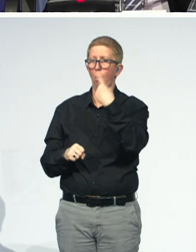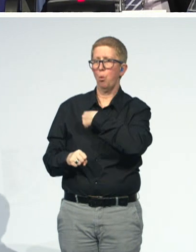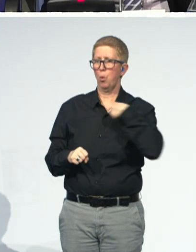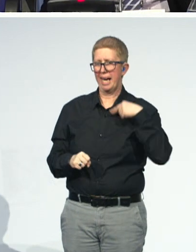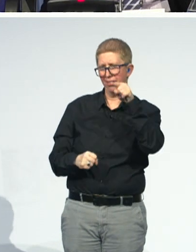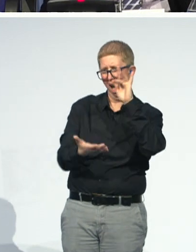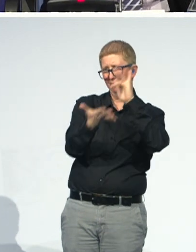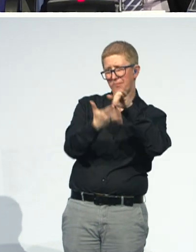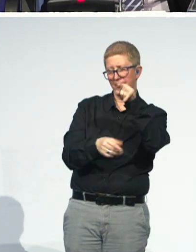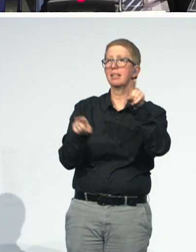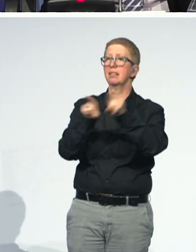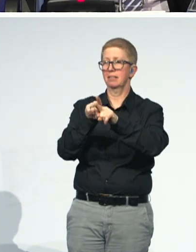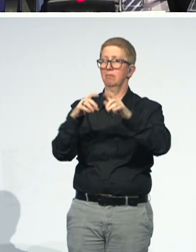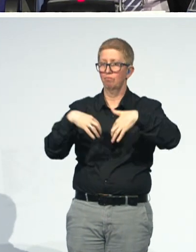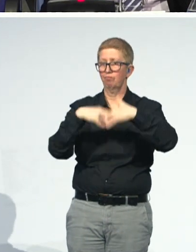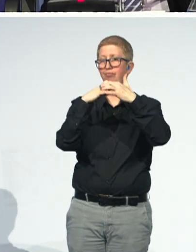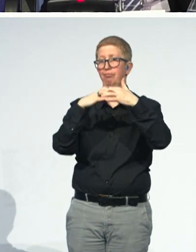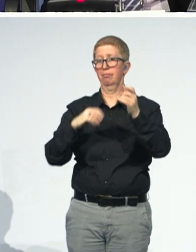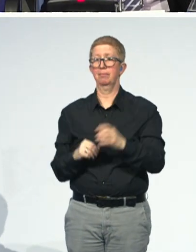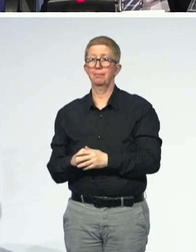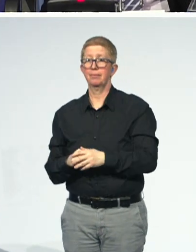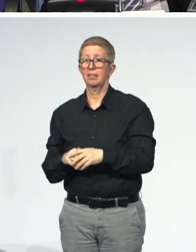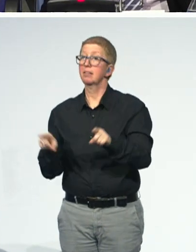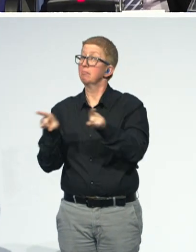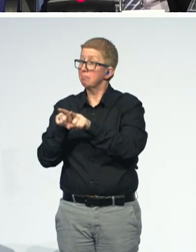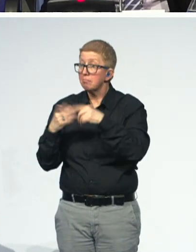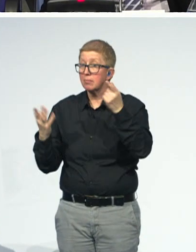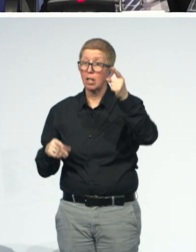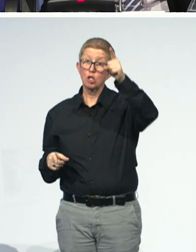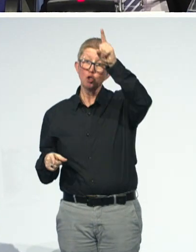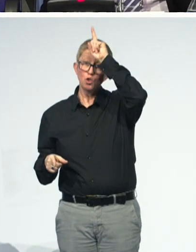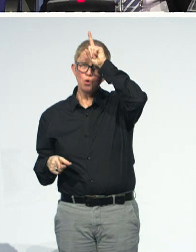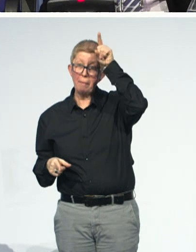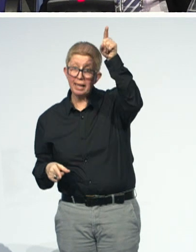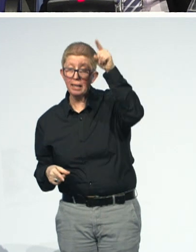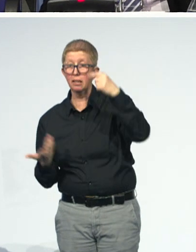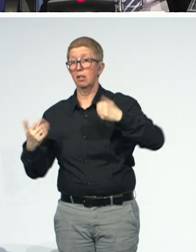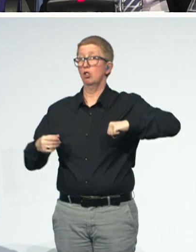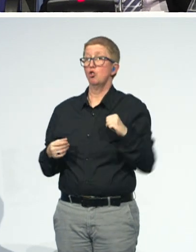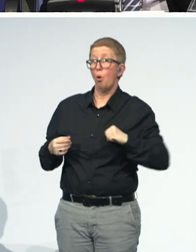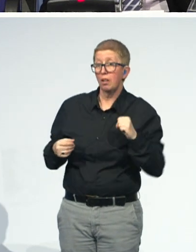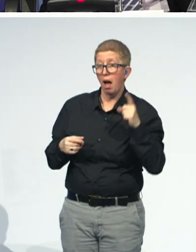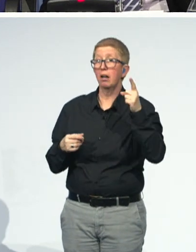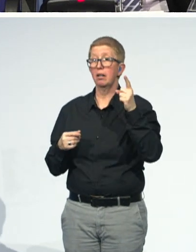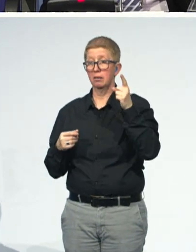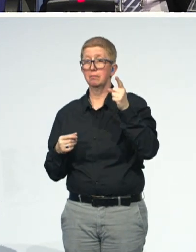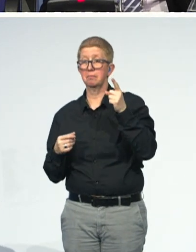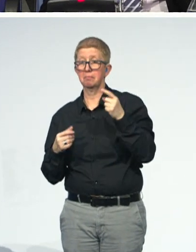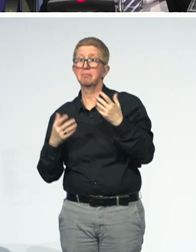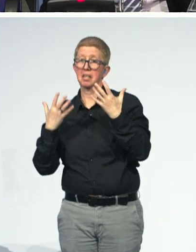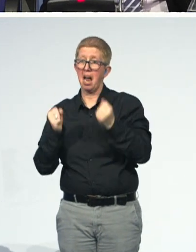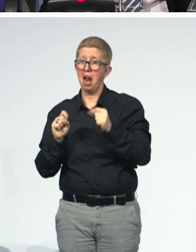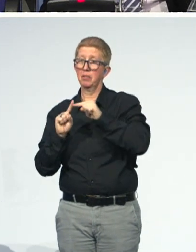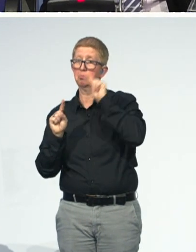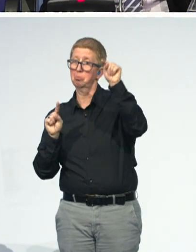are also other places like Germany, Scotland, invited us to present our work at their conferences and visited their schools